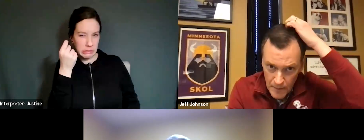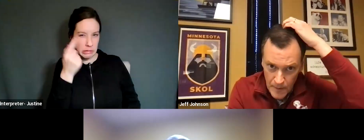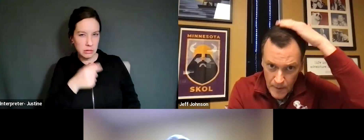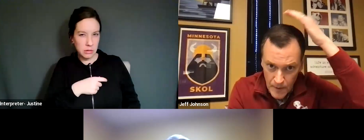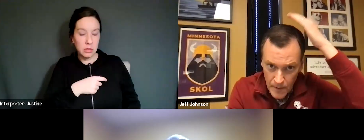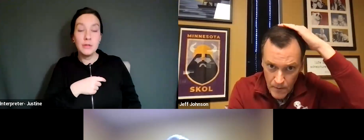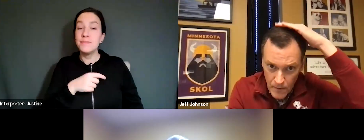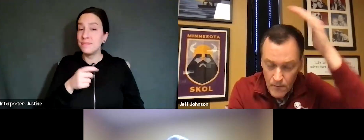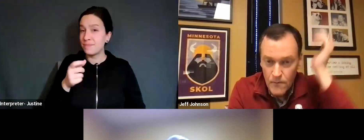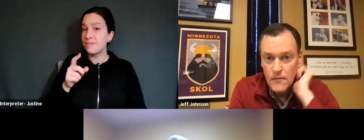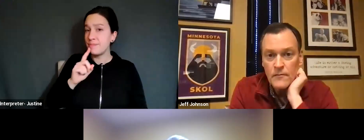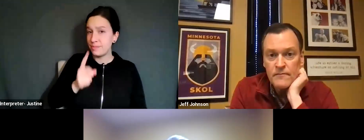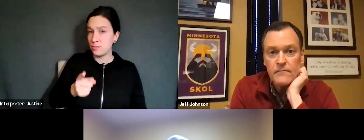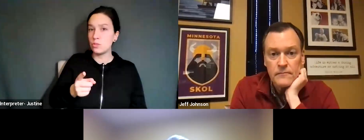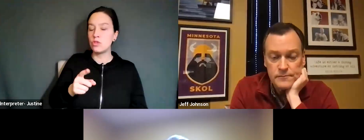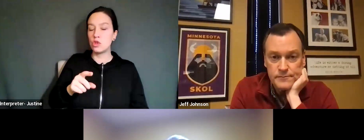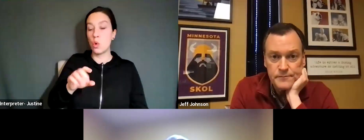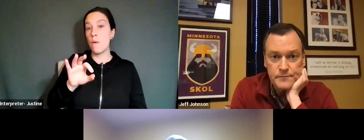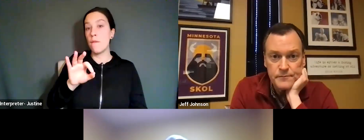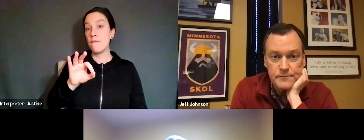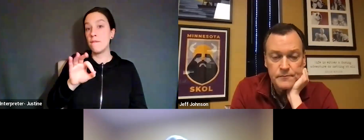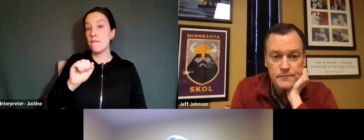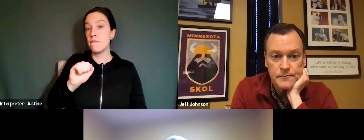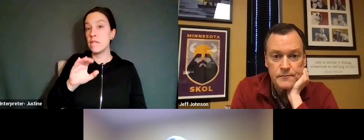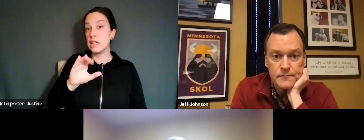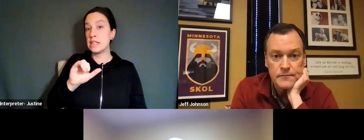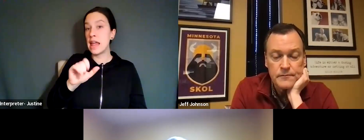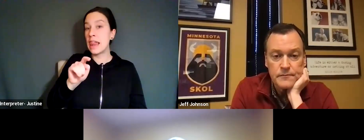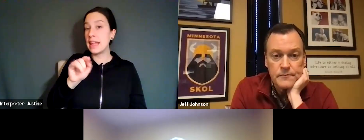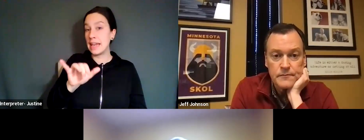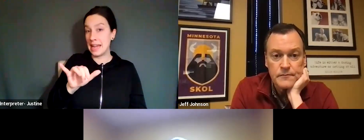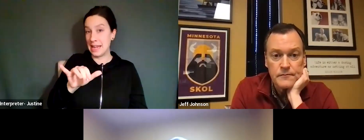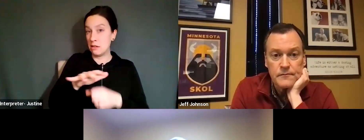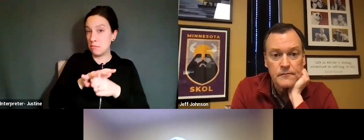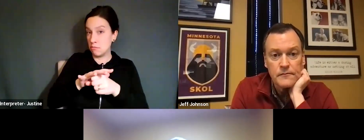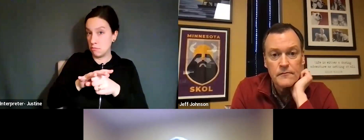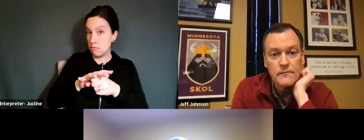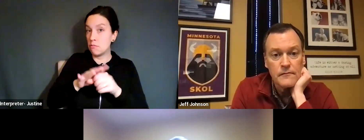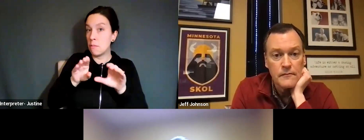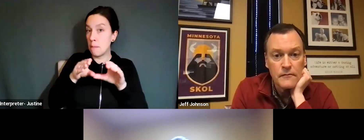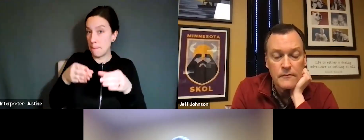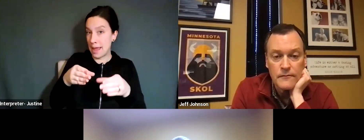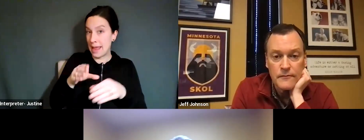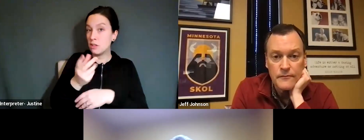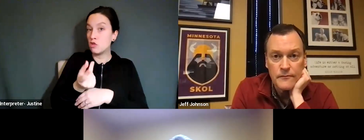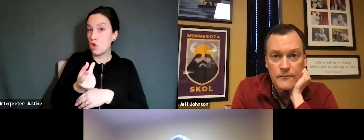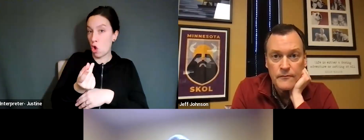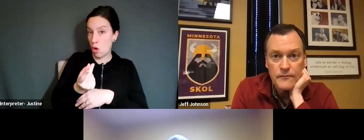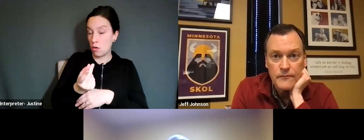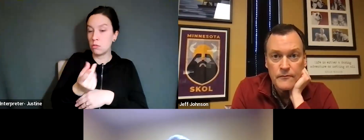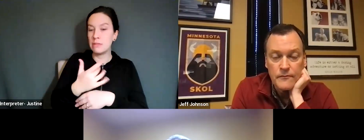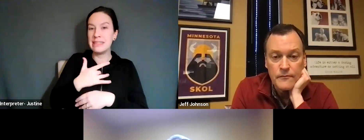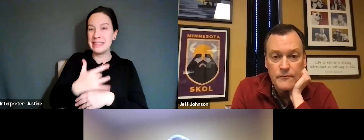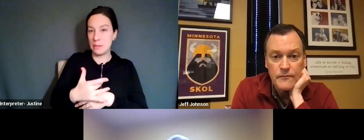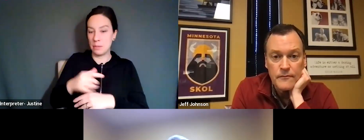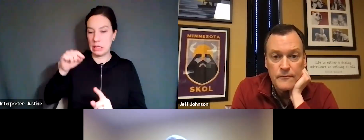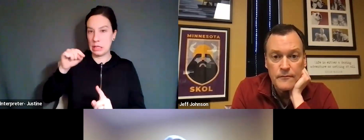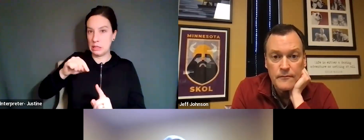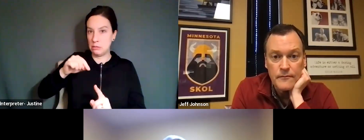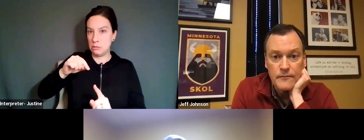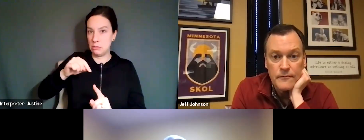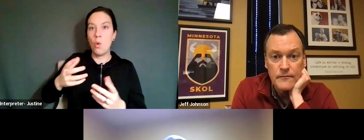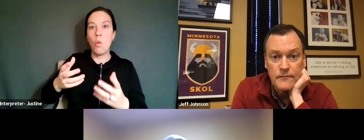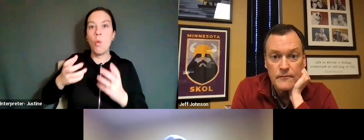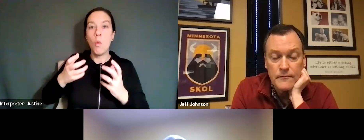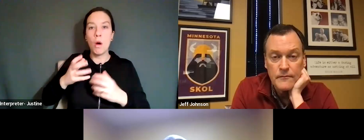service dogs typically are going to be a dog that is going to be comfortable around a lot of different people. Maybe